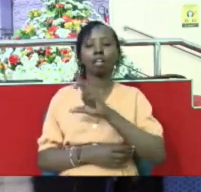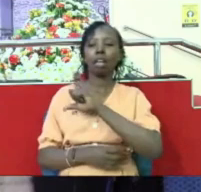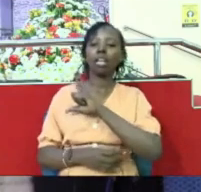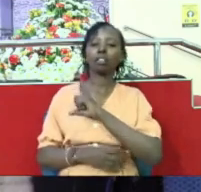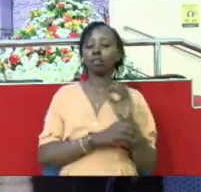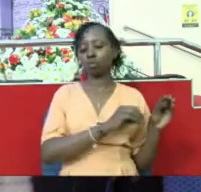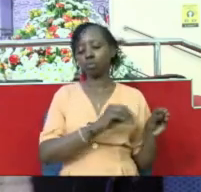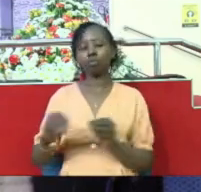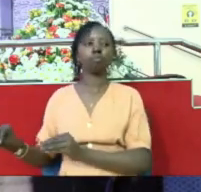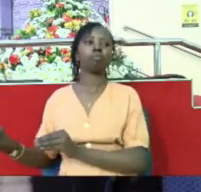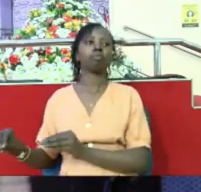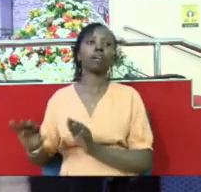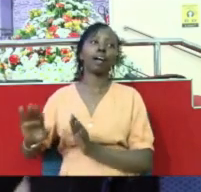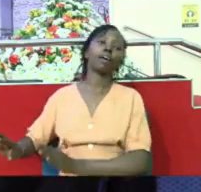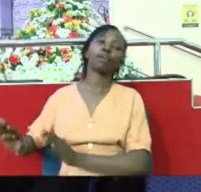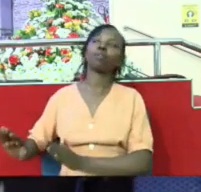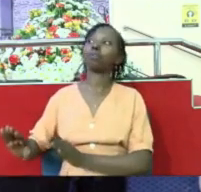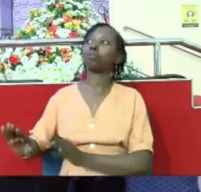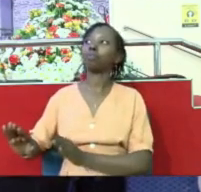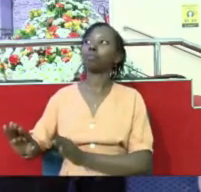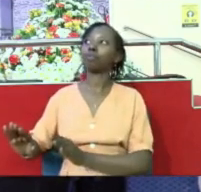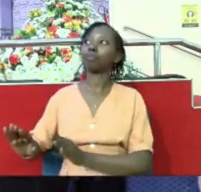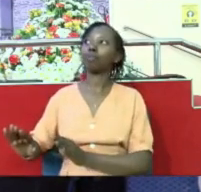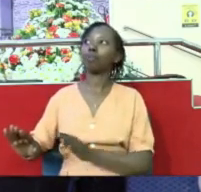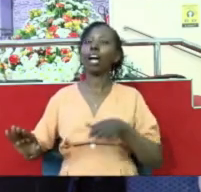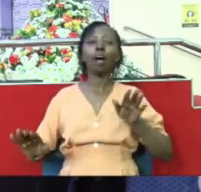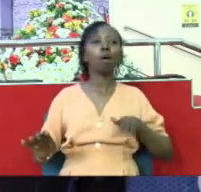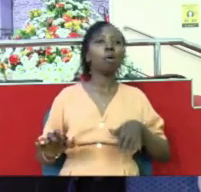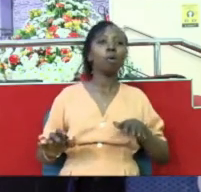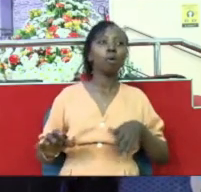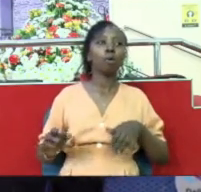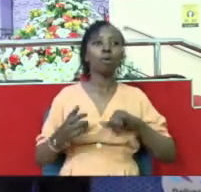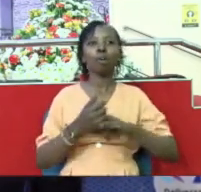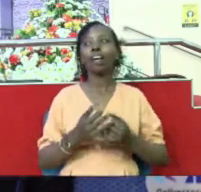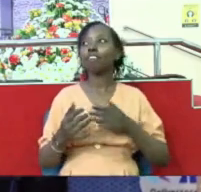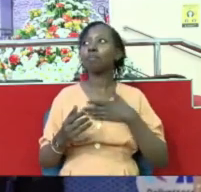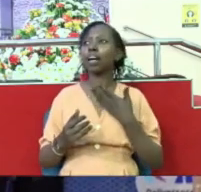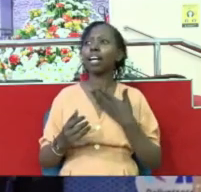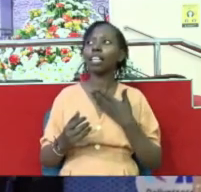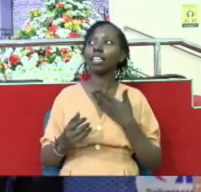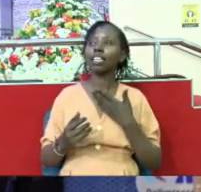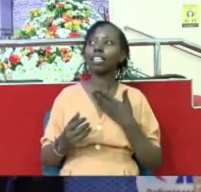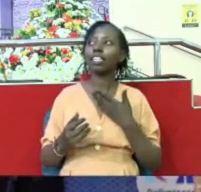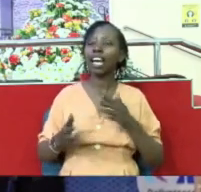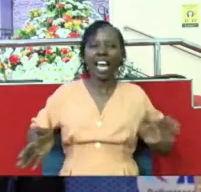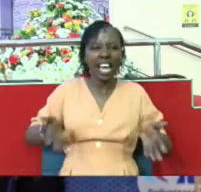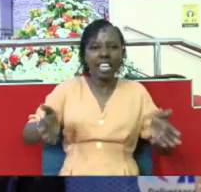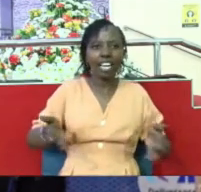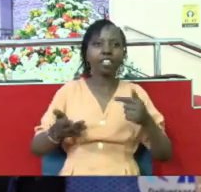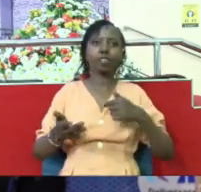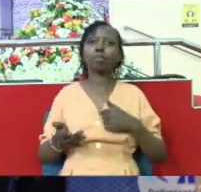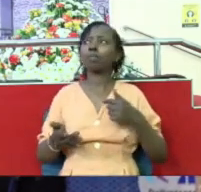kando. Do you know they chochered me? I called one person and sent a notice. Nikamtumia